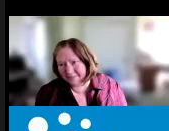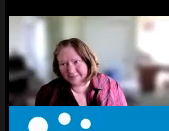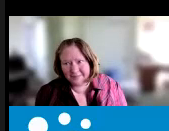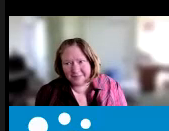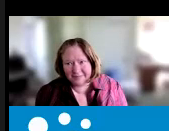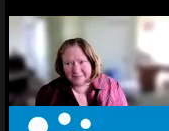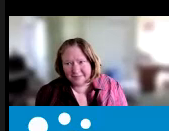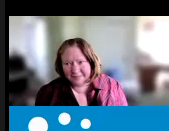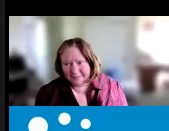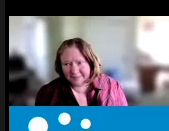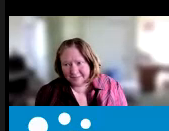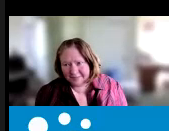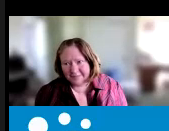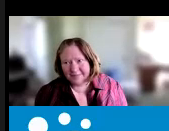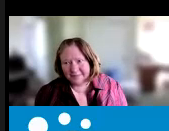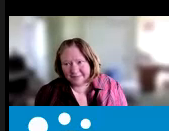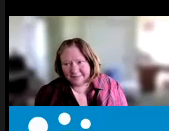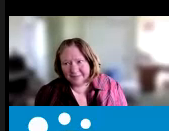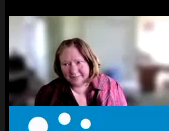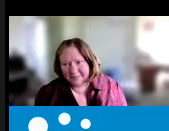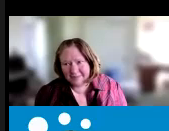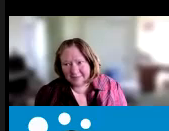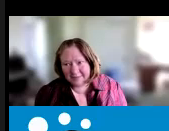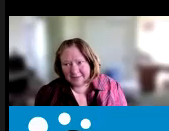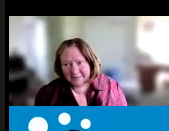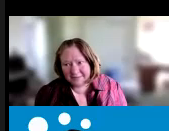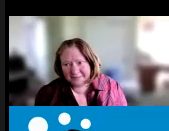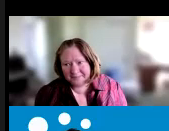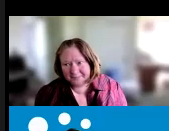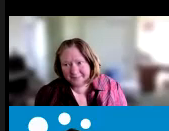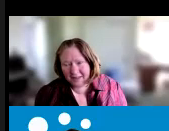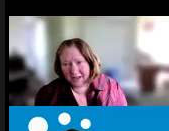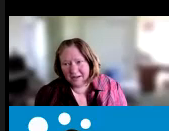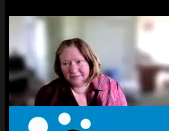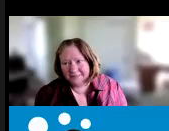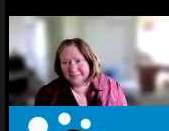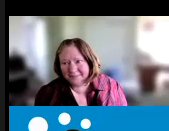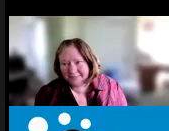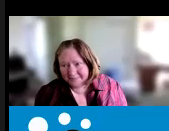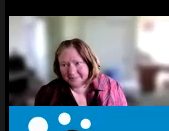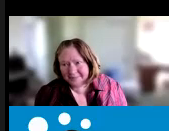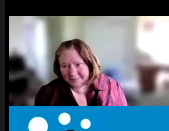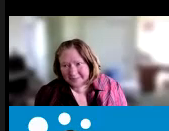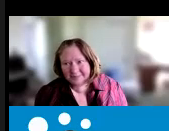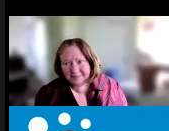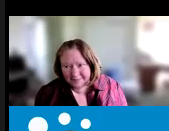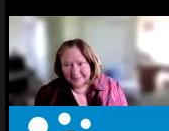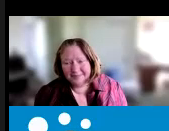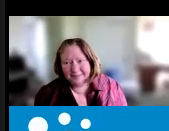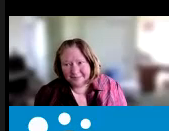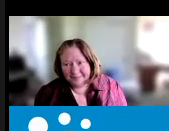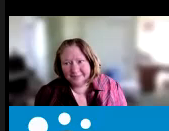or not it actually will work out with any of them, whether or not it, if it's LUSD, they probably already have, like, whole community school thing set